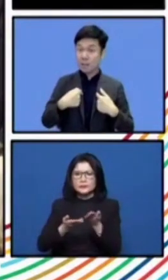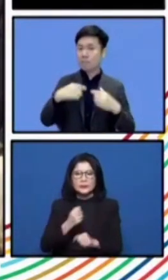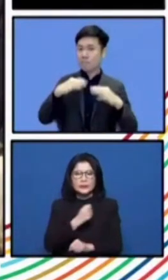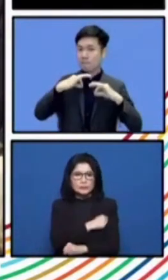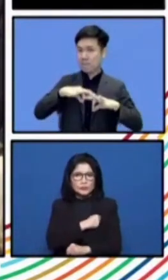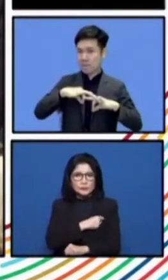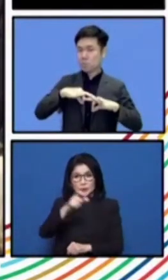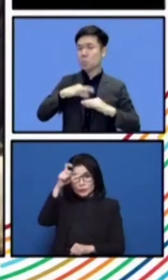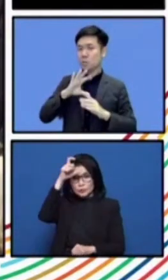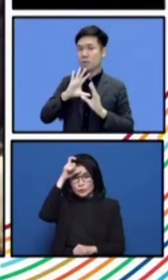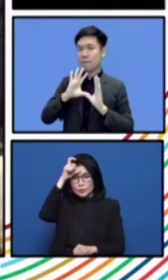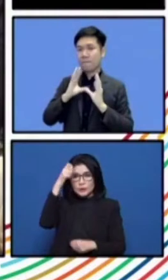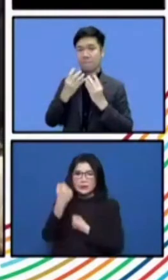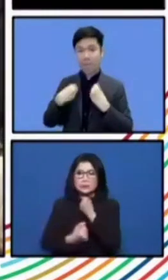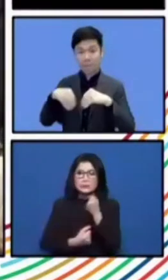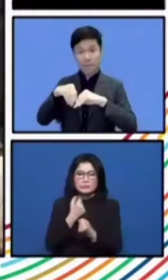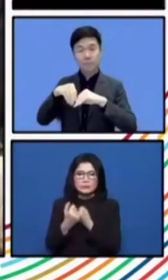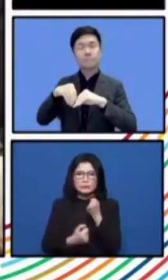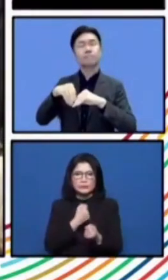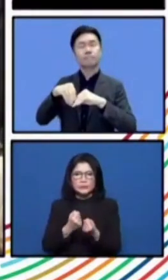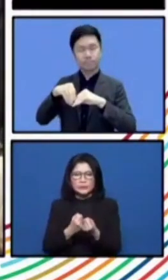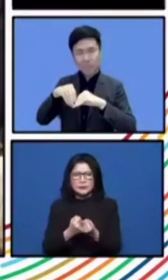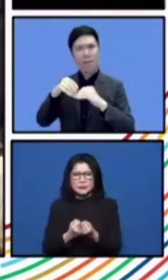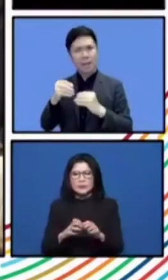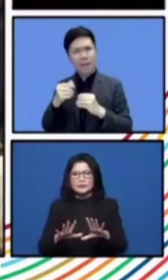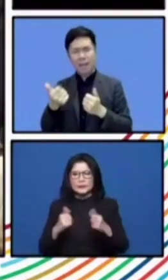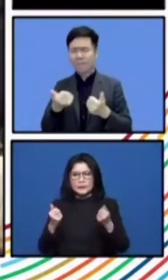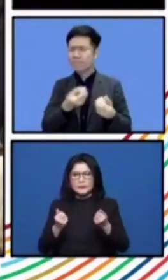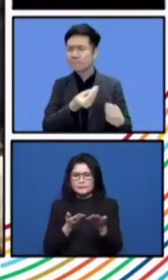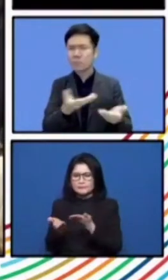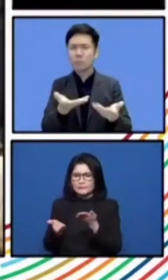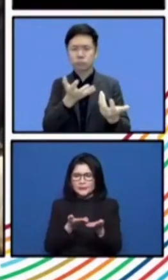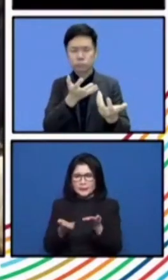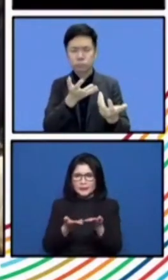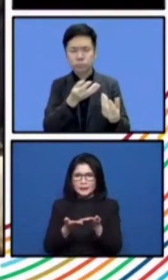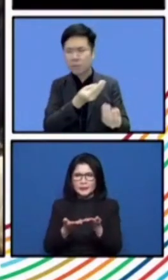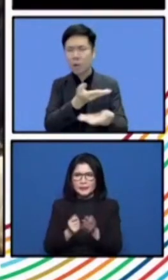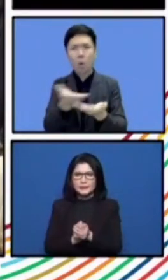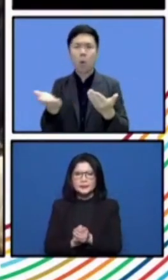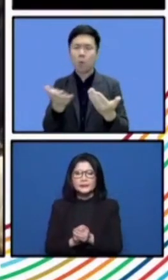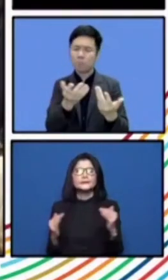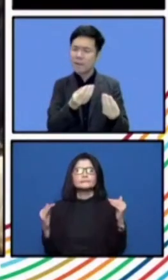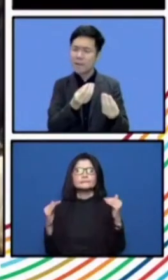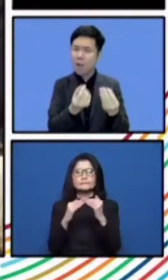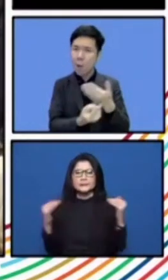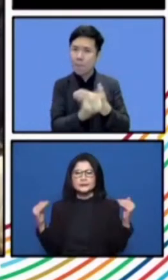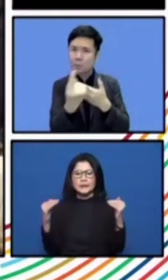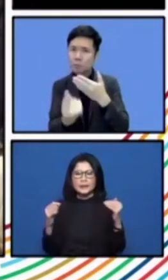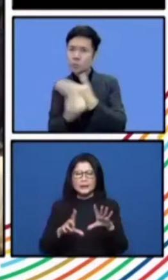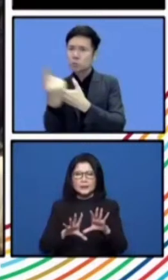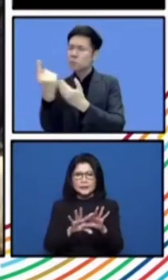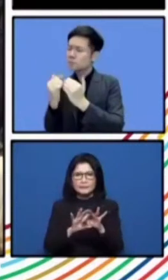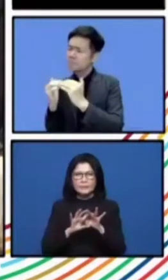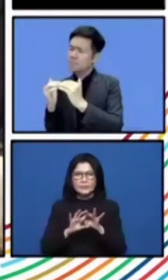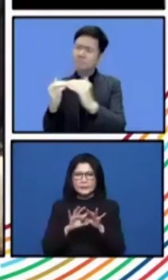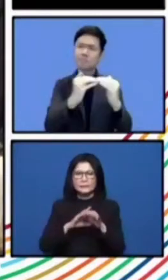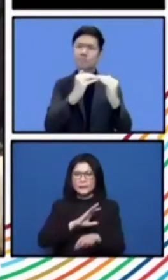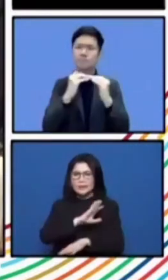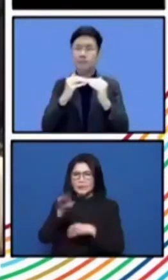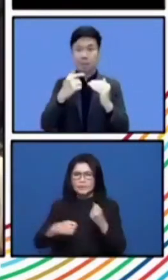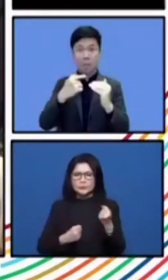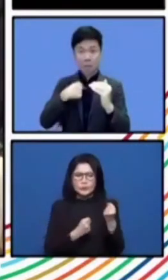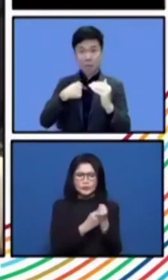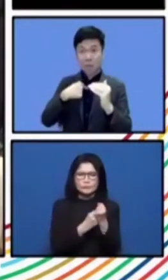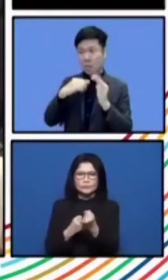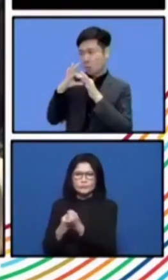provide equal opportunities foreign and works closely with stakeholders in National and international level thank